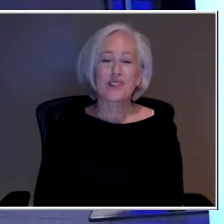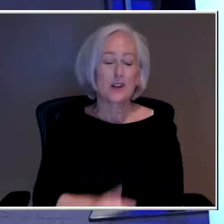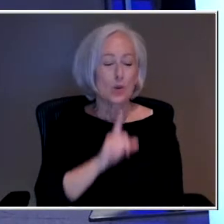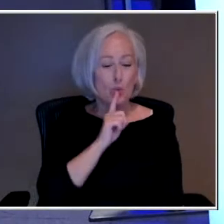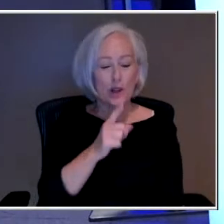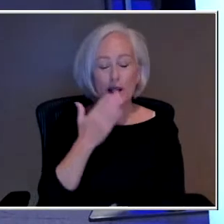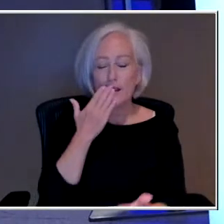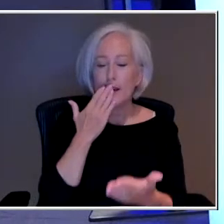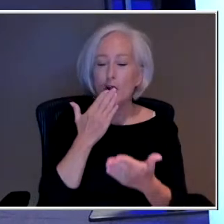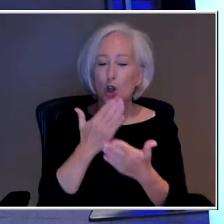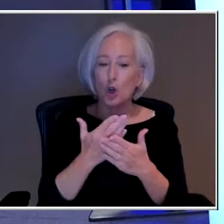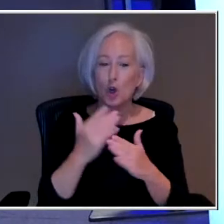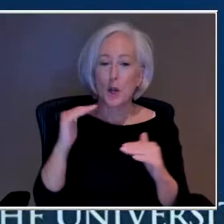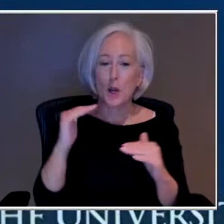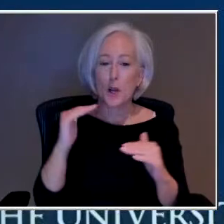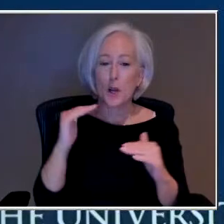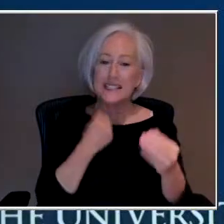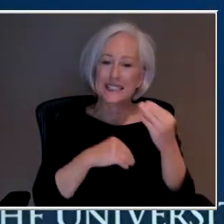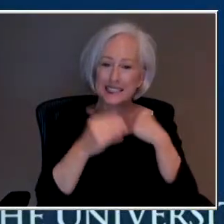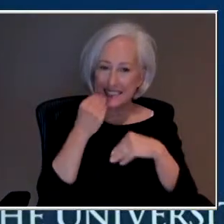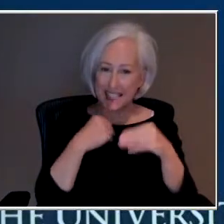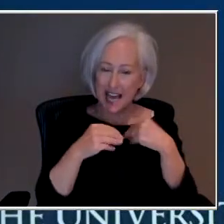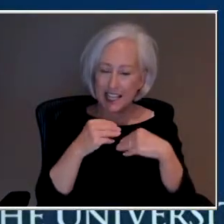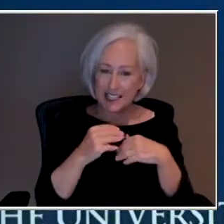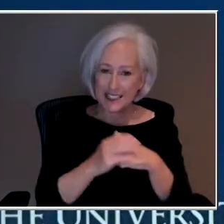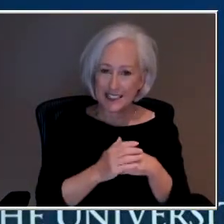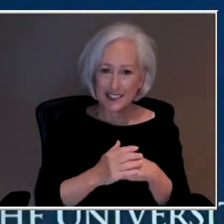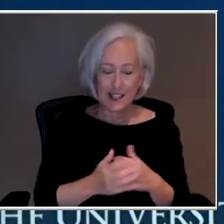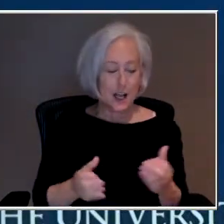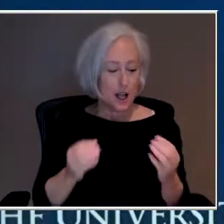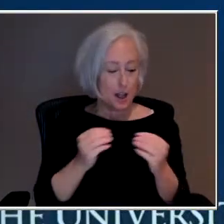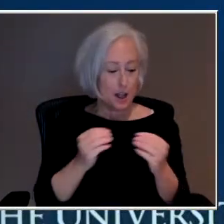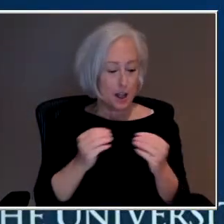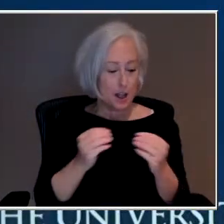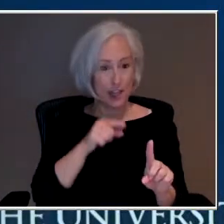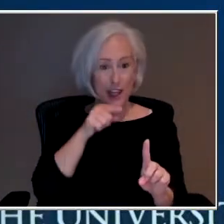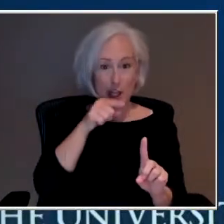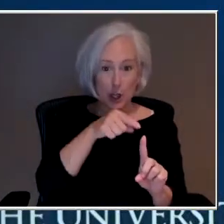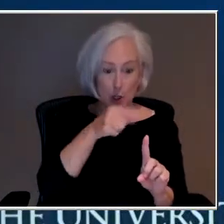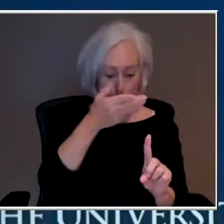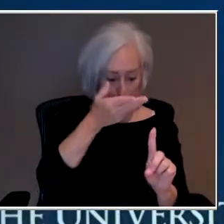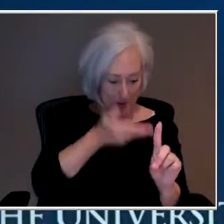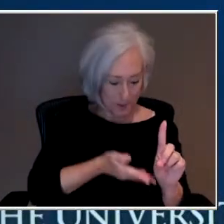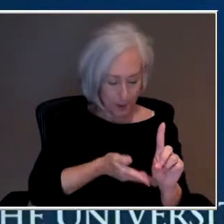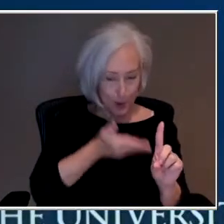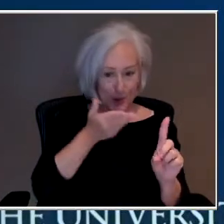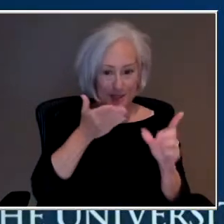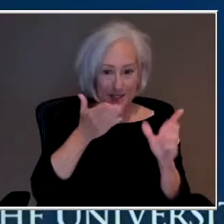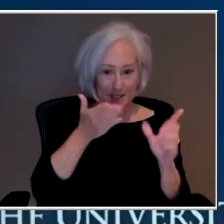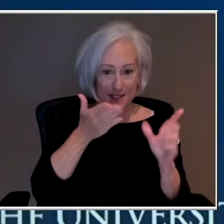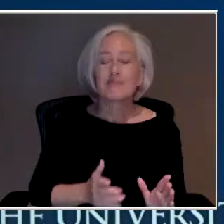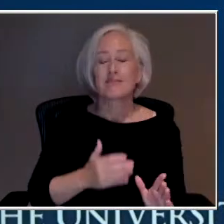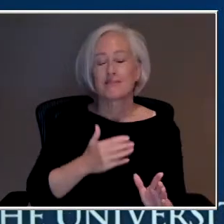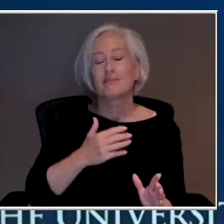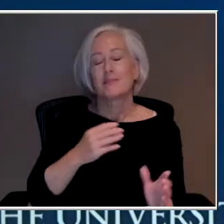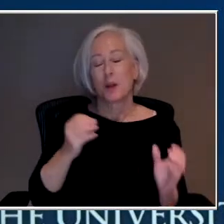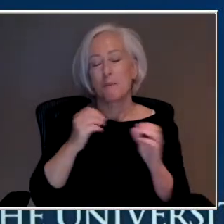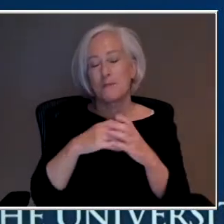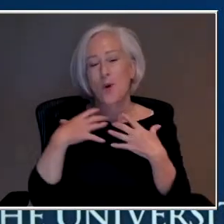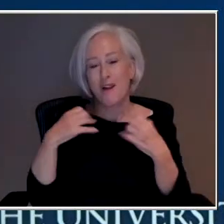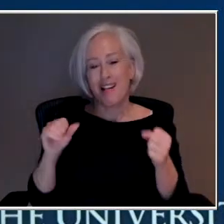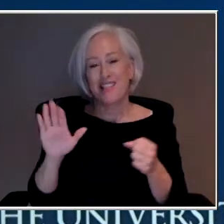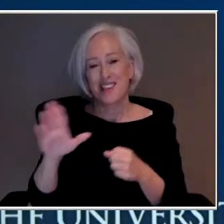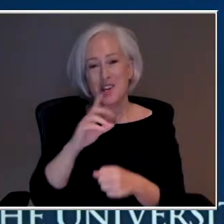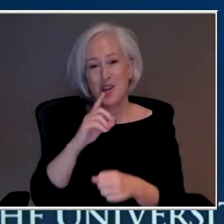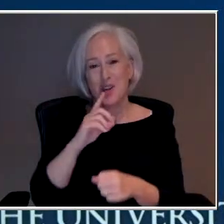Yeah. It goes back to that. The healthier you are, the healthier the eyes are going to be, and the healthier your vision's going to be. So as best you can in kids. Sometimes it's tough,